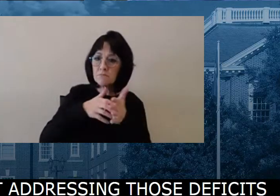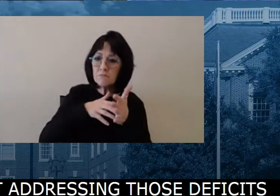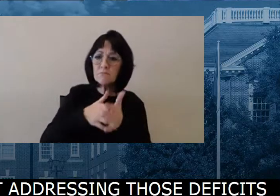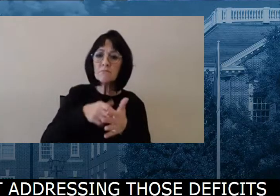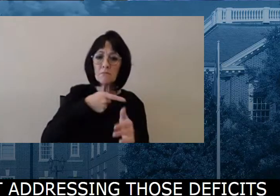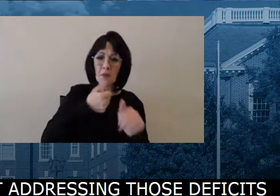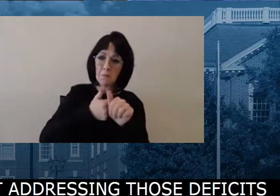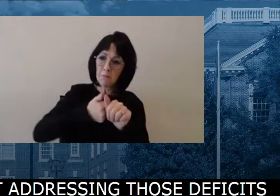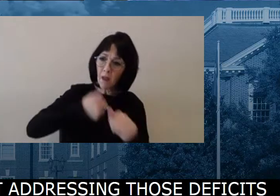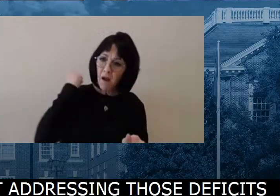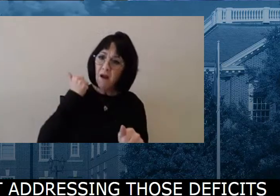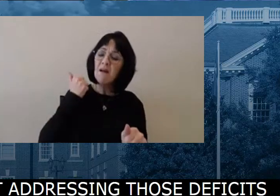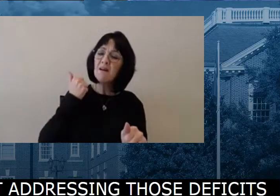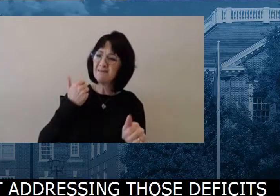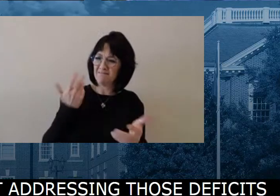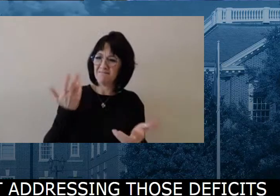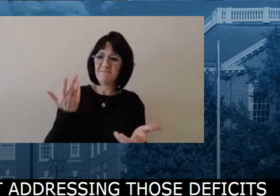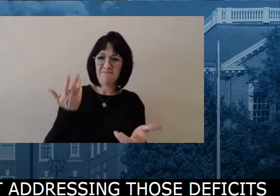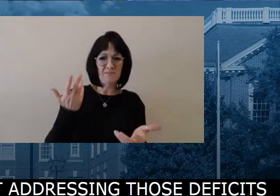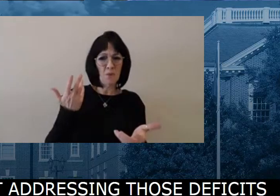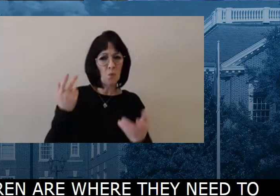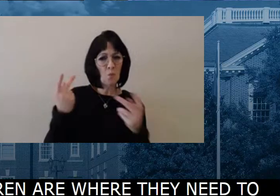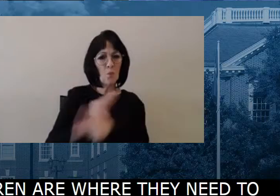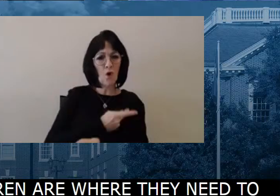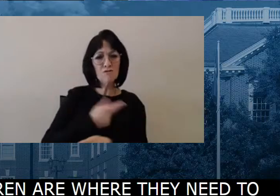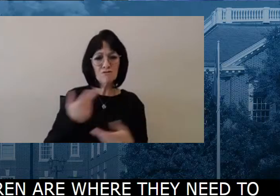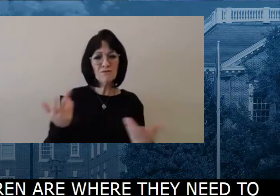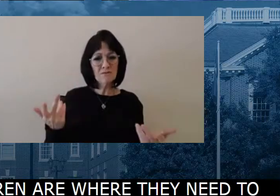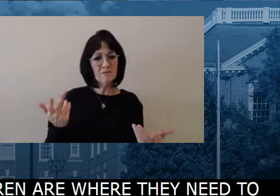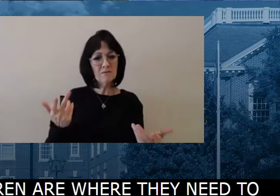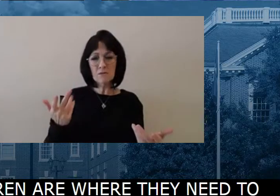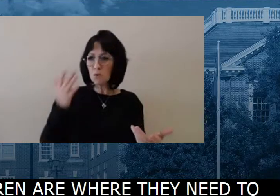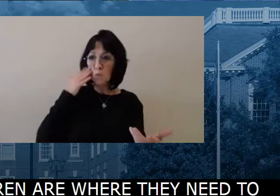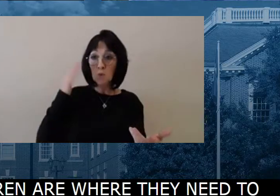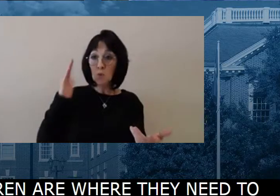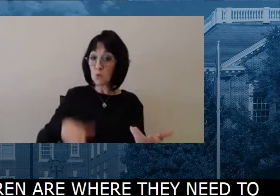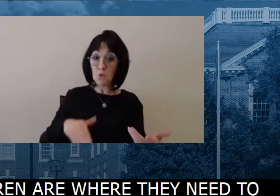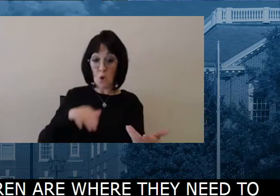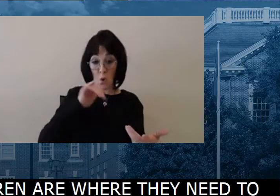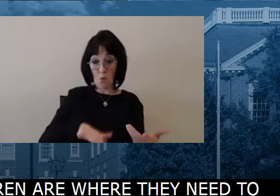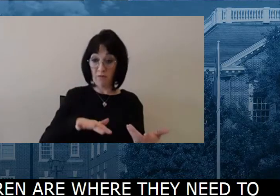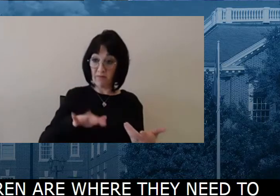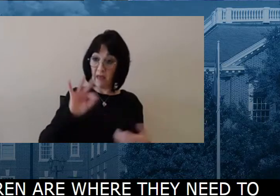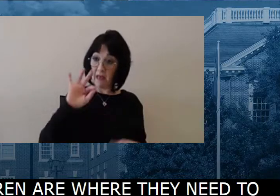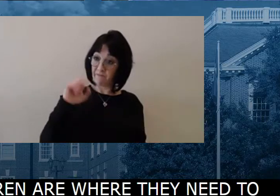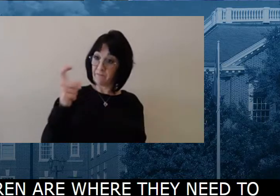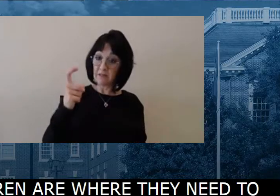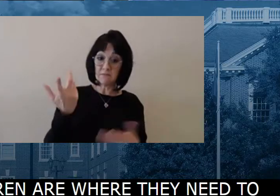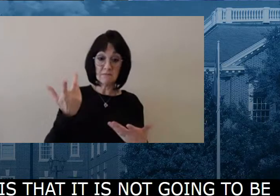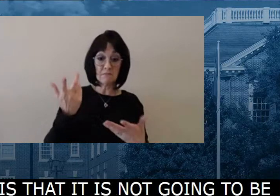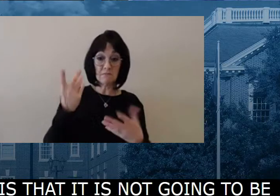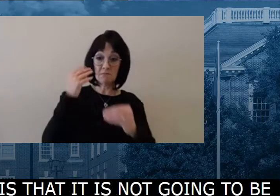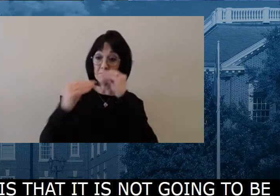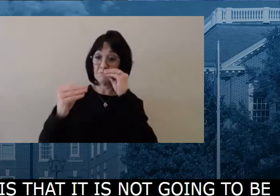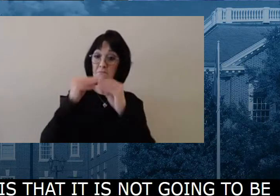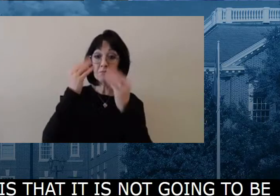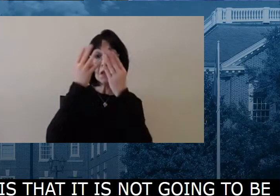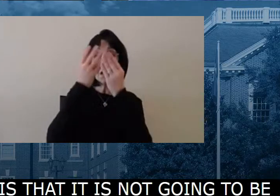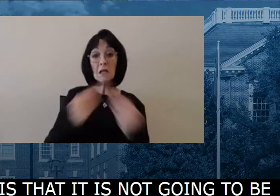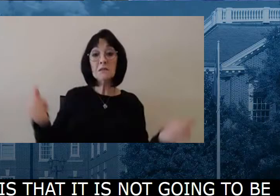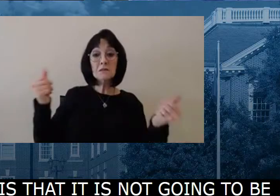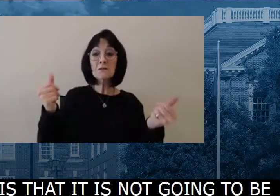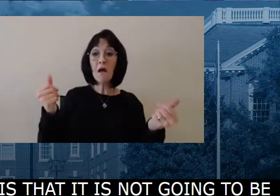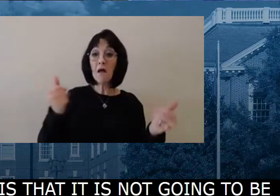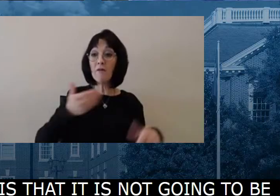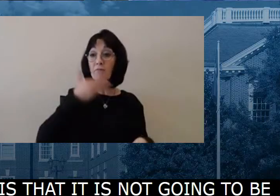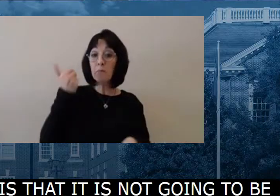I think the conclusion is it's not going to be something that we can fix in a month or over the summer, but something will be